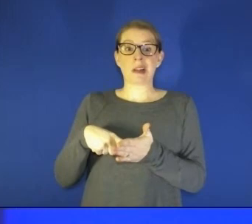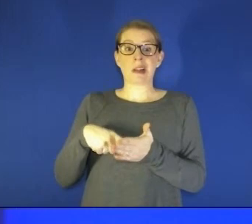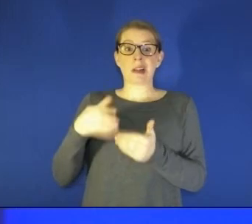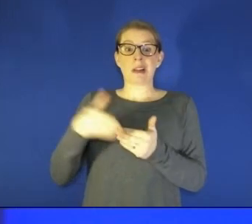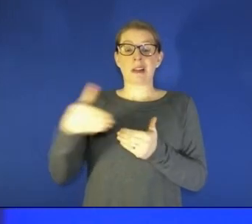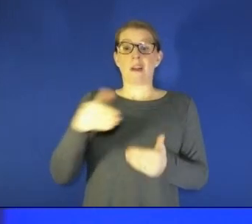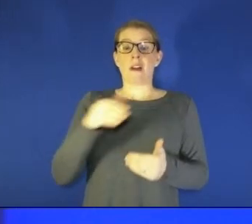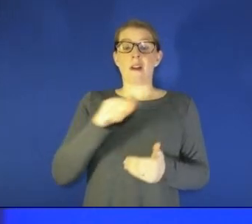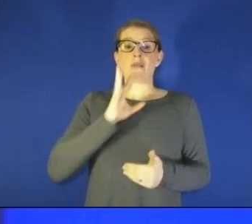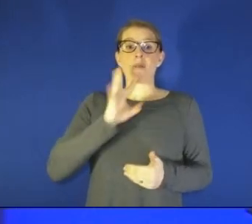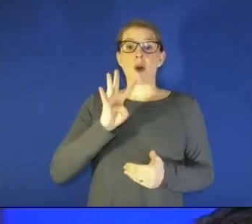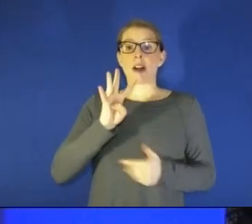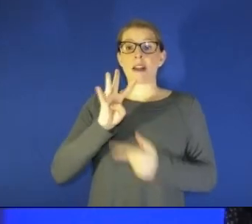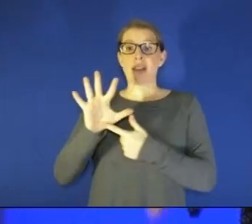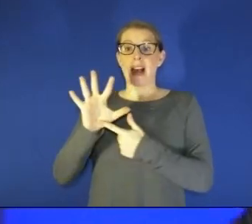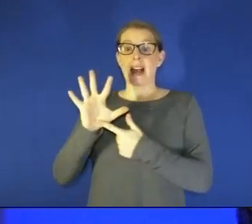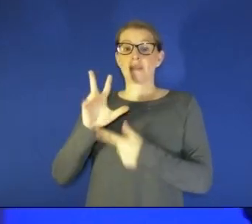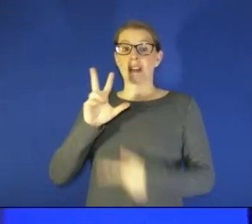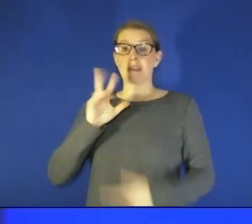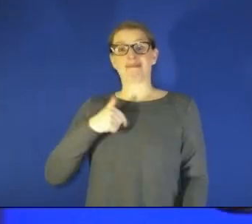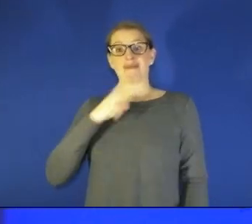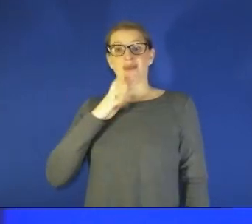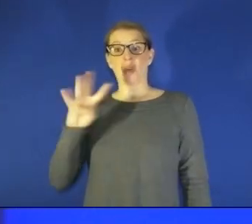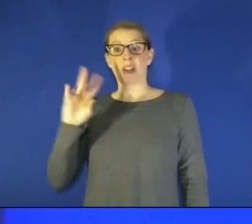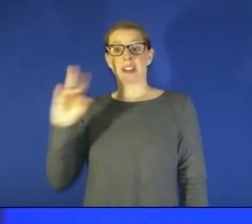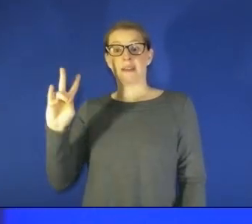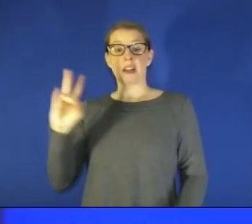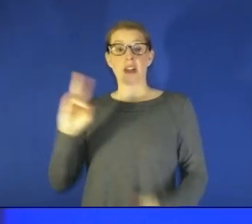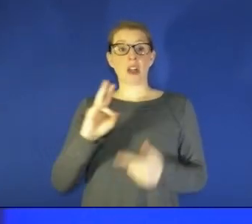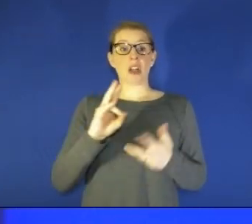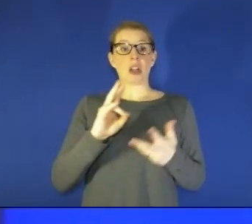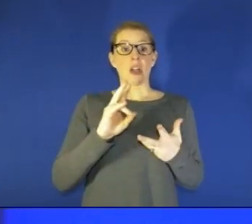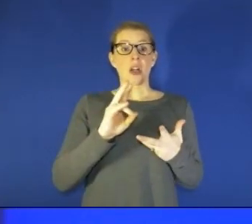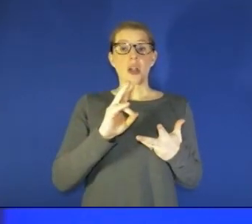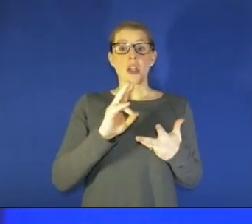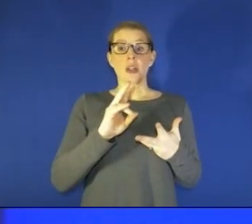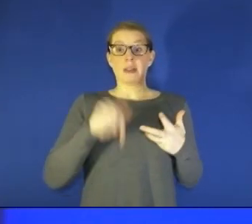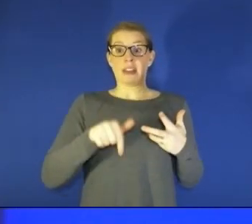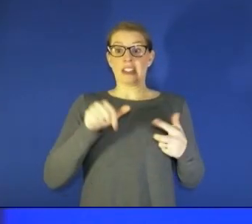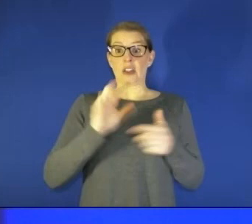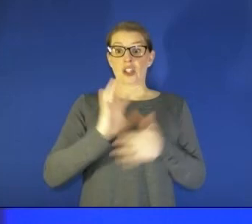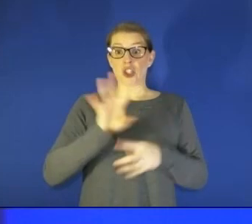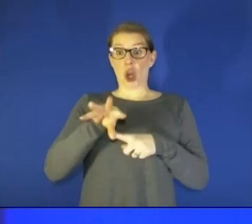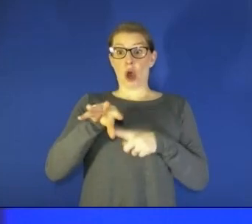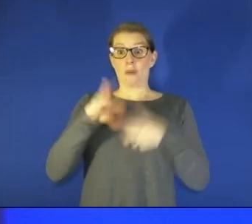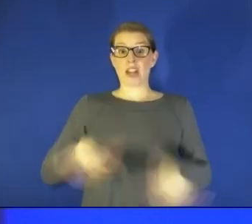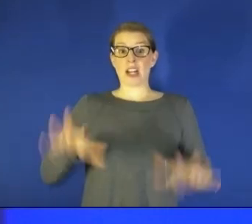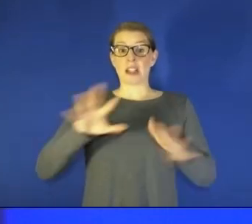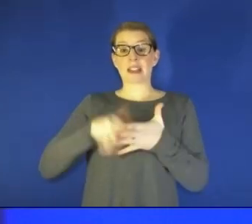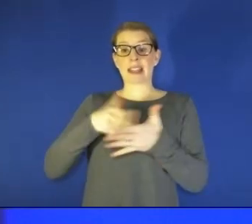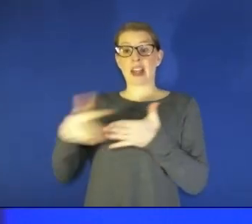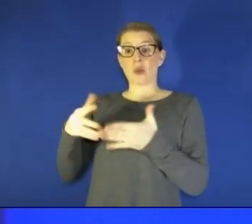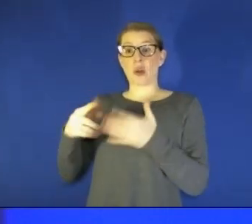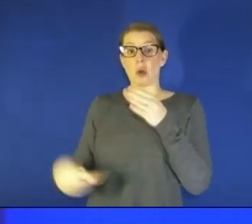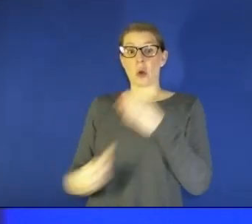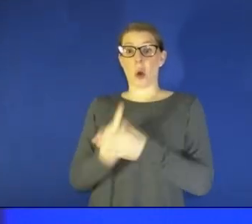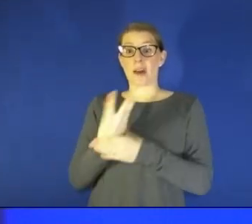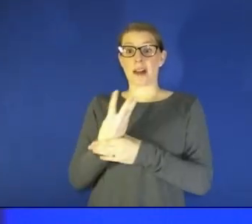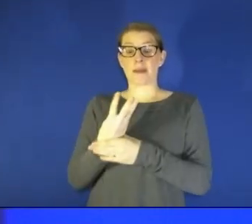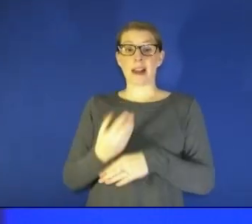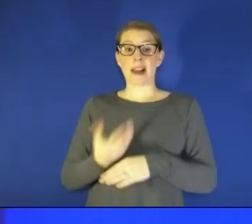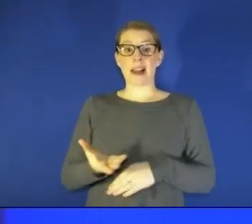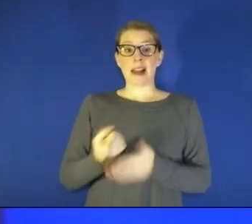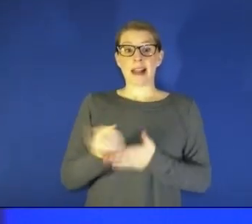so I was 2 years past. And you said, when we get done with this show, I need you to schedule your colonoscopy. So last